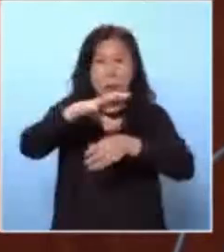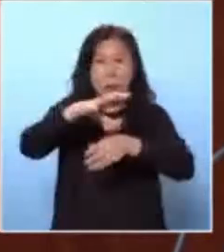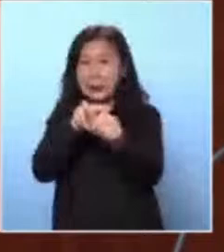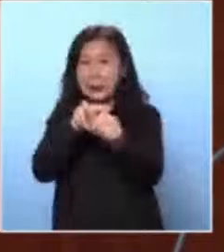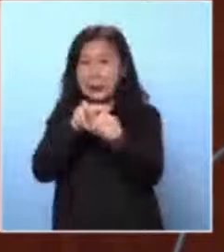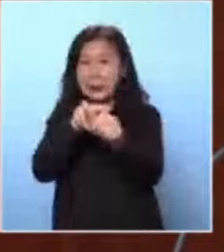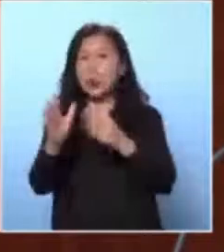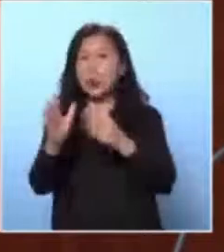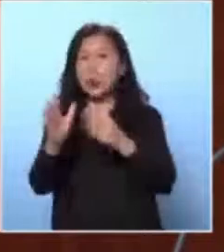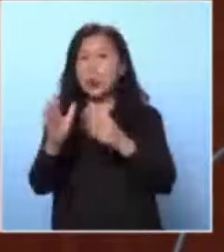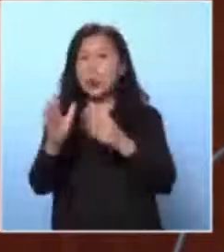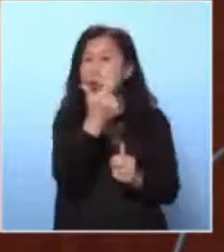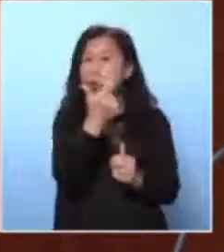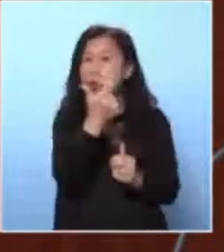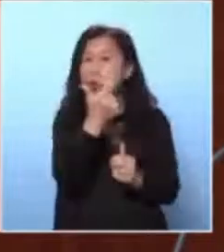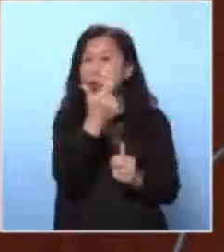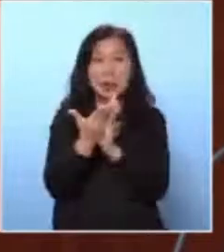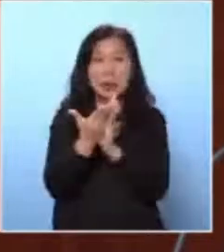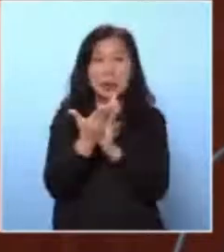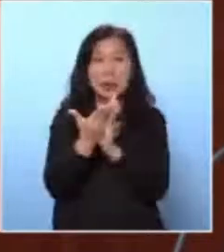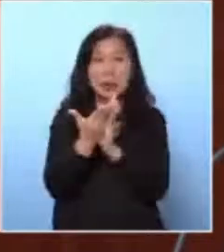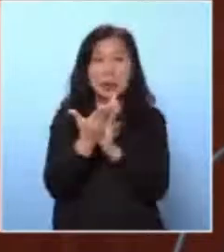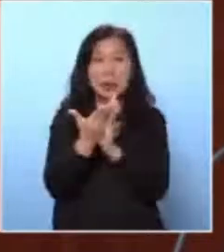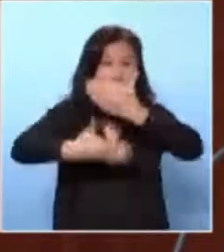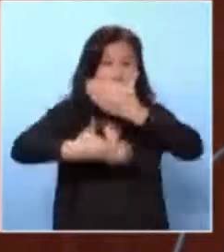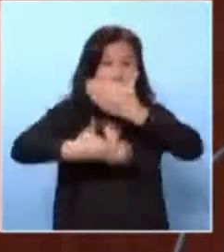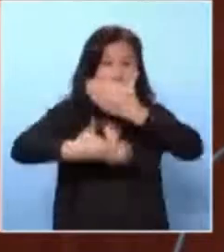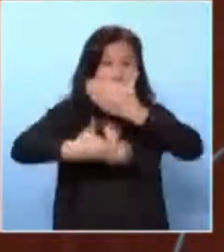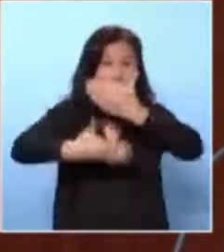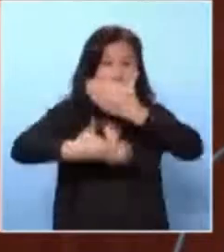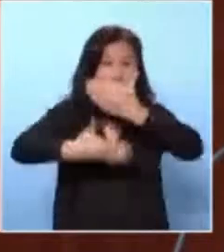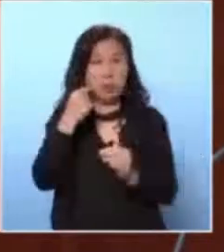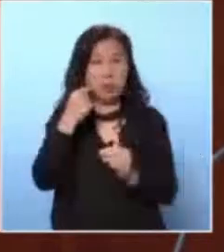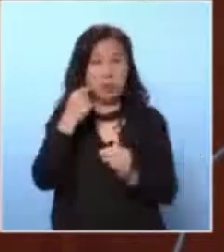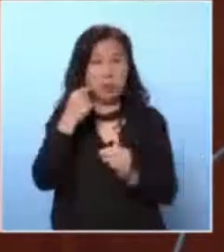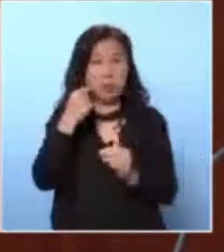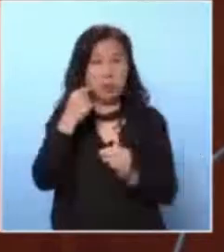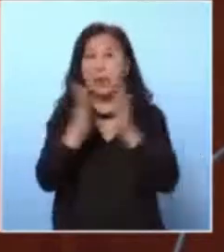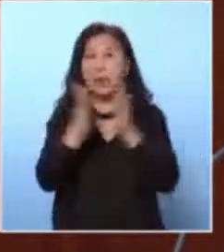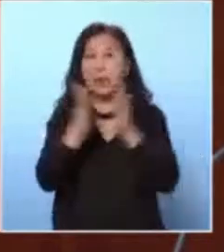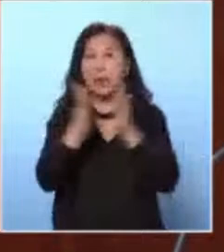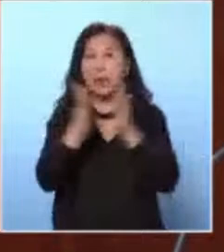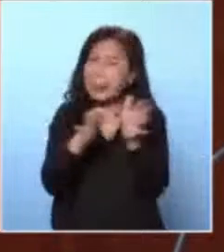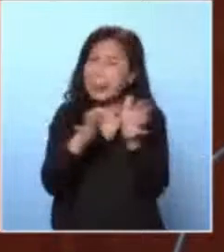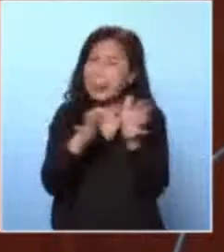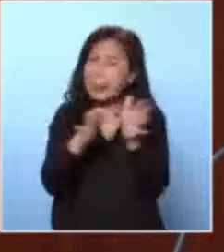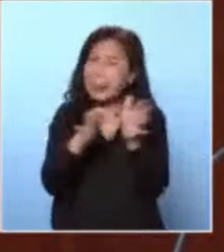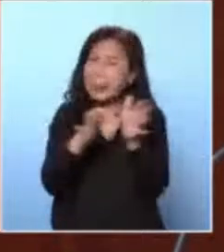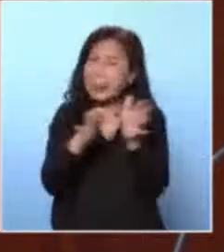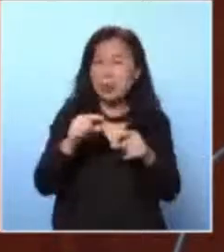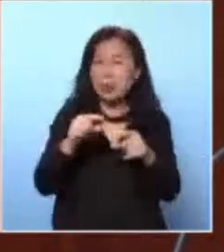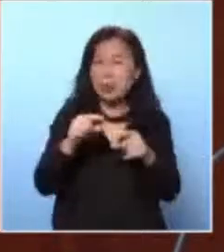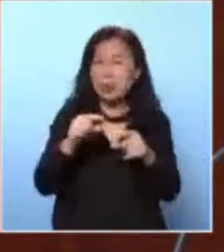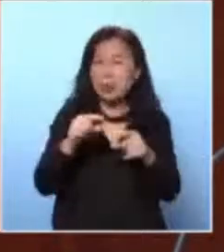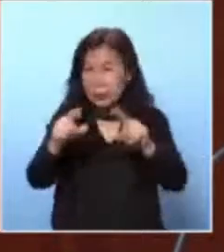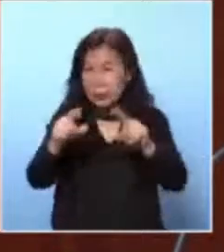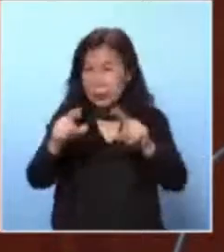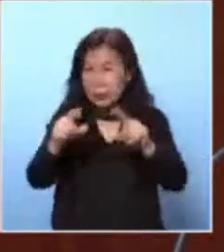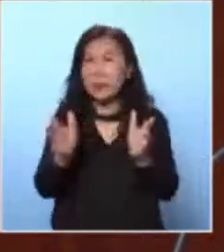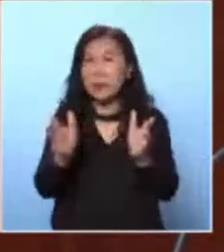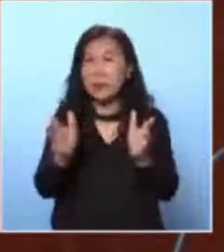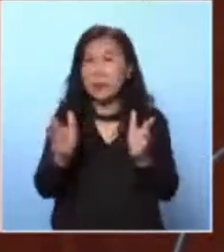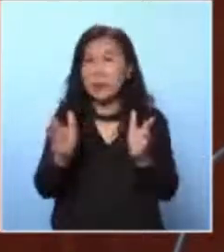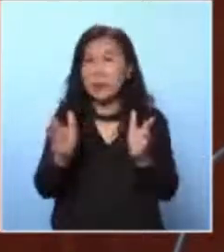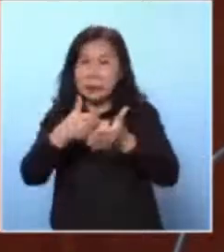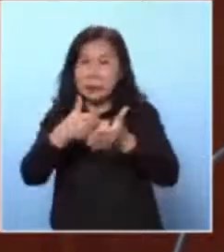carbon emission problem at source. We will, 1. Enhance energy conservation and decarbonization in buildings. We will consult the